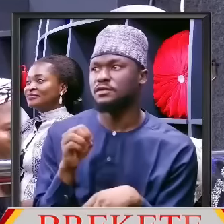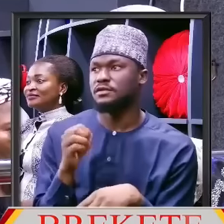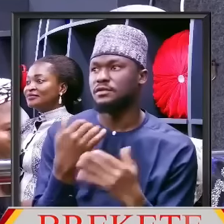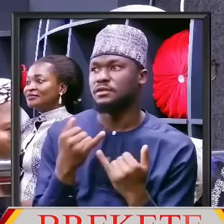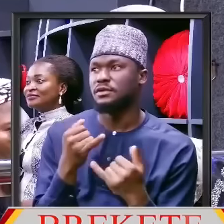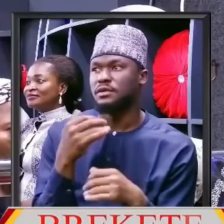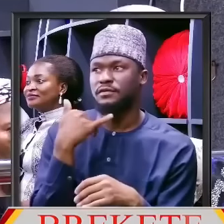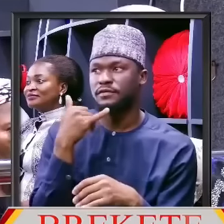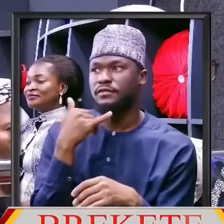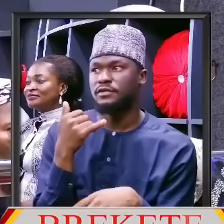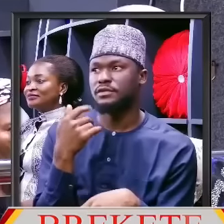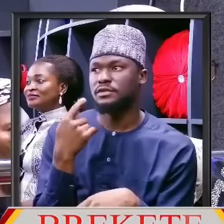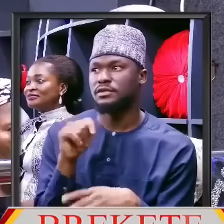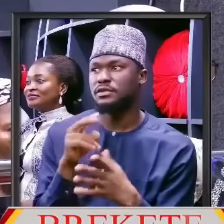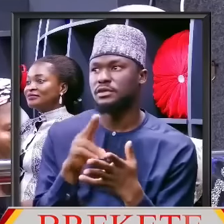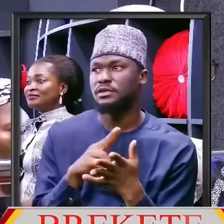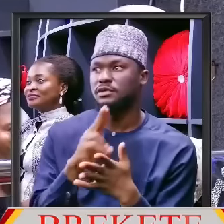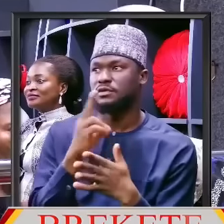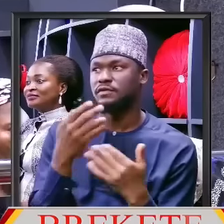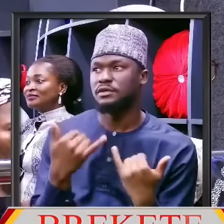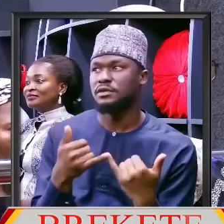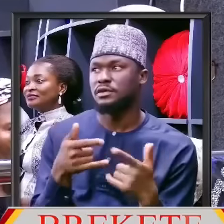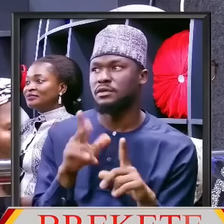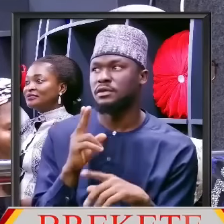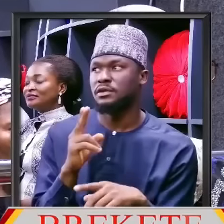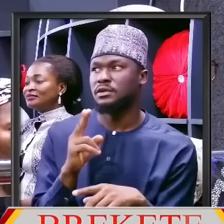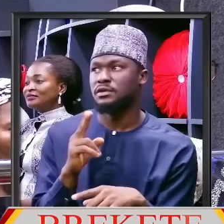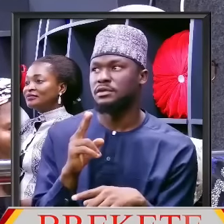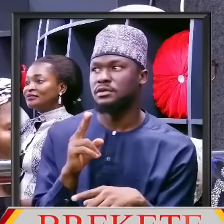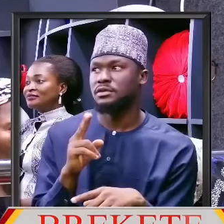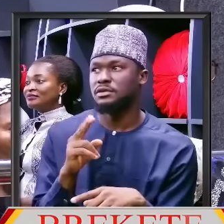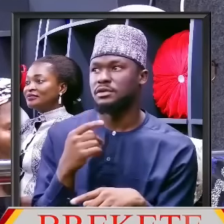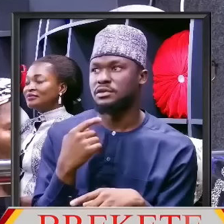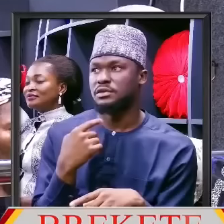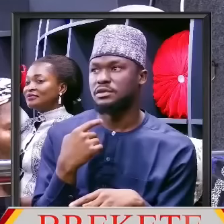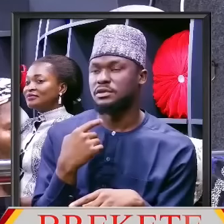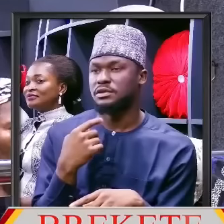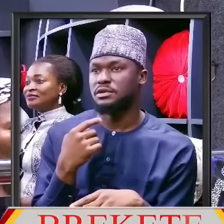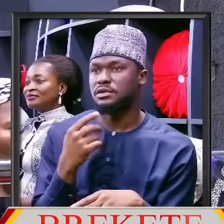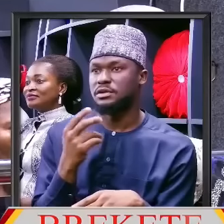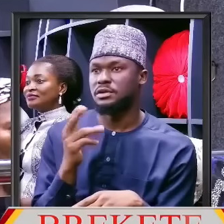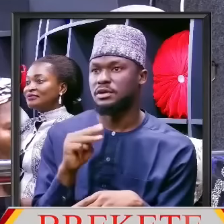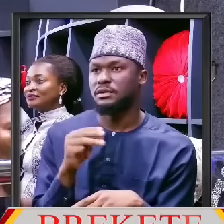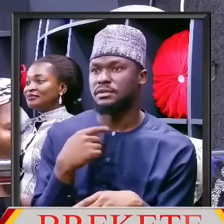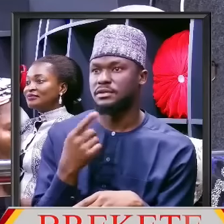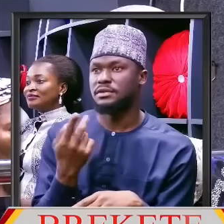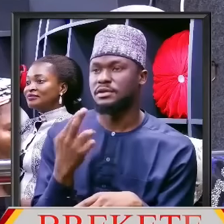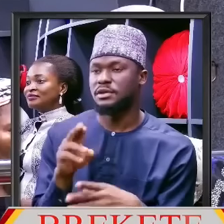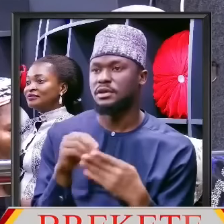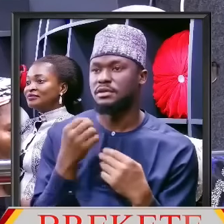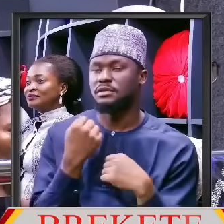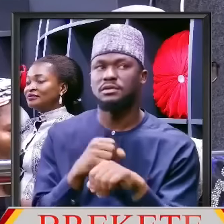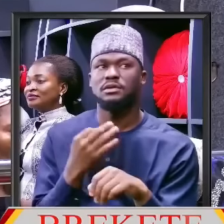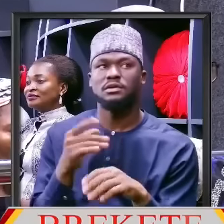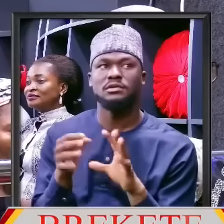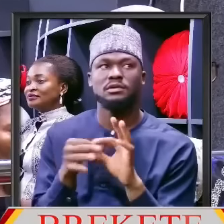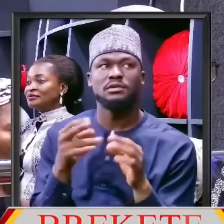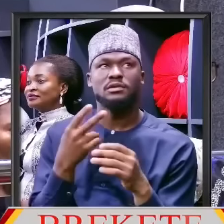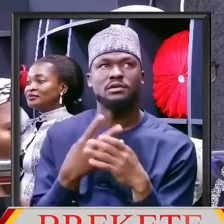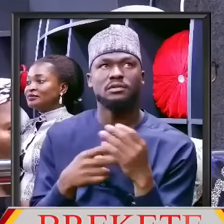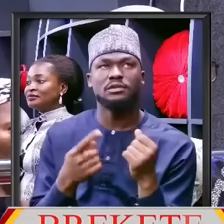Call the vice, call the university now, make them talk them one side of the story. Both the vice chancellor,